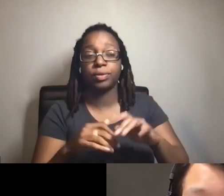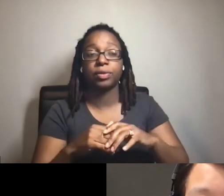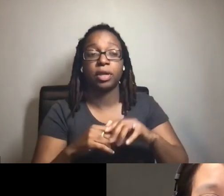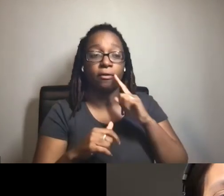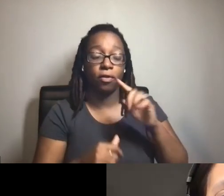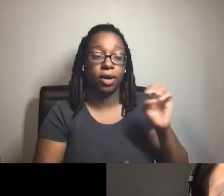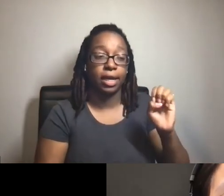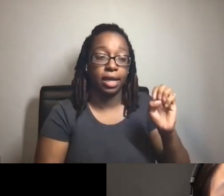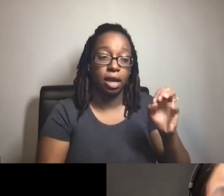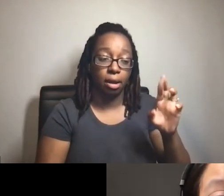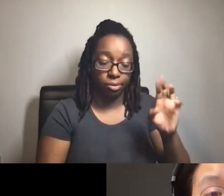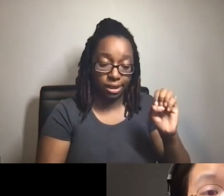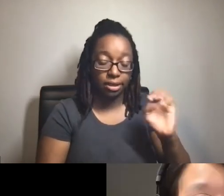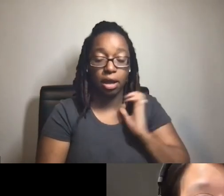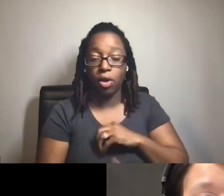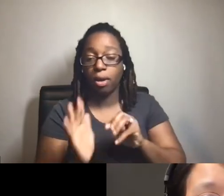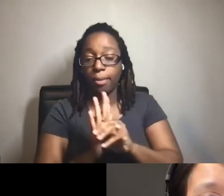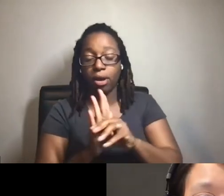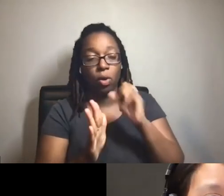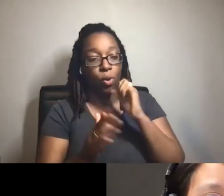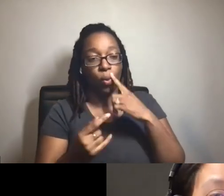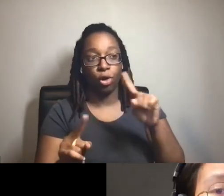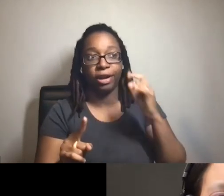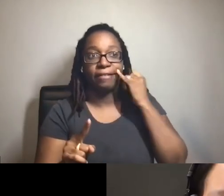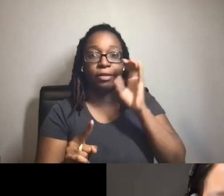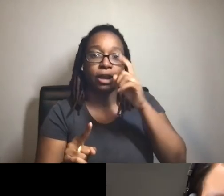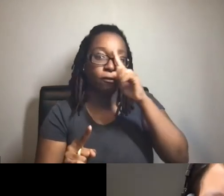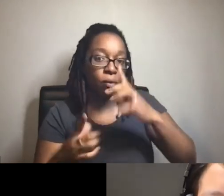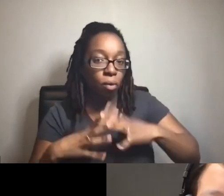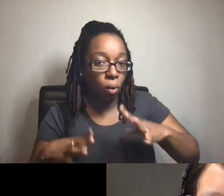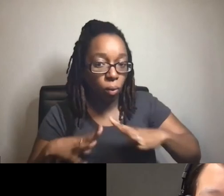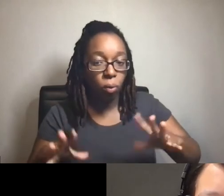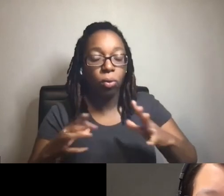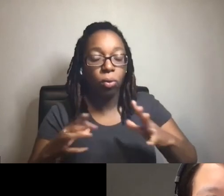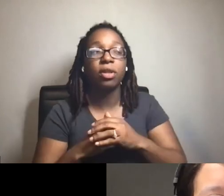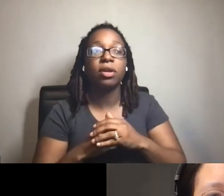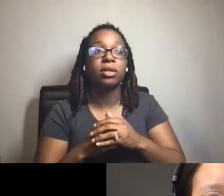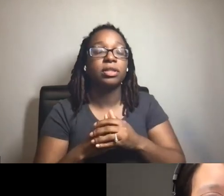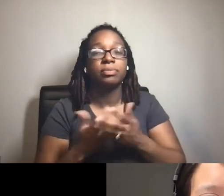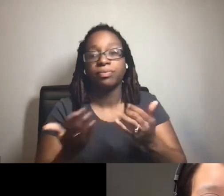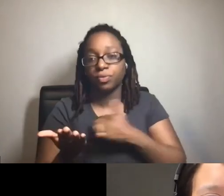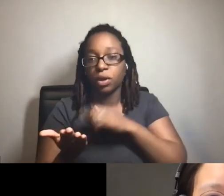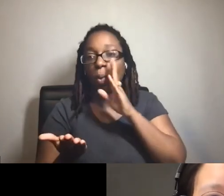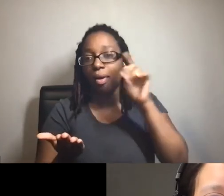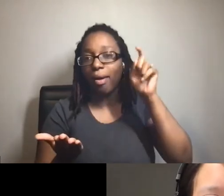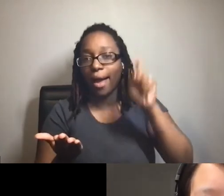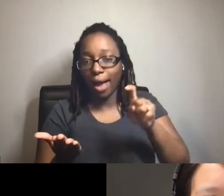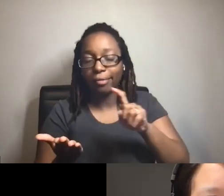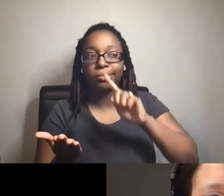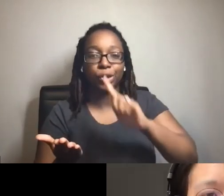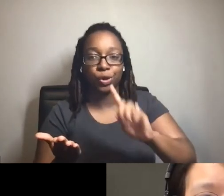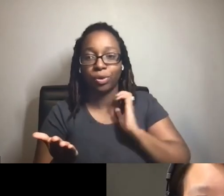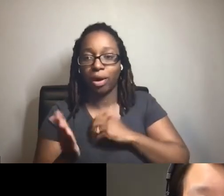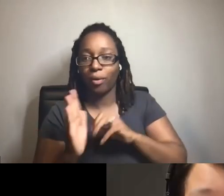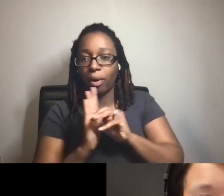e-commerce. So our model wouldn't work directly with, let's say, if you're looking for clothing on a site, for instance. So we'd have to ensure that our model